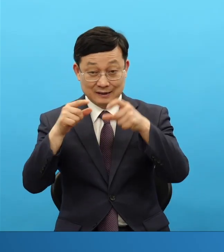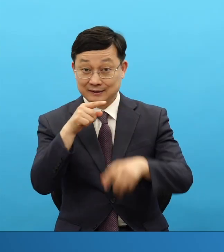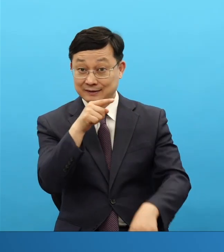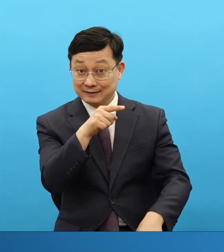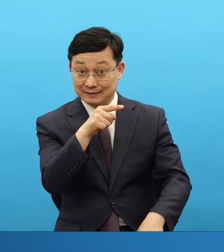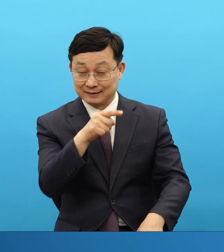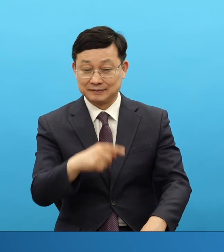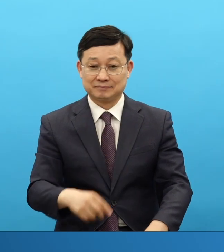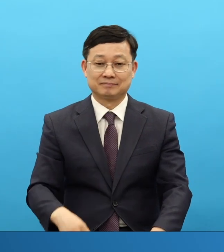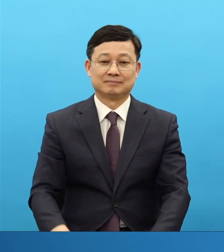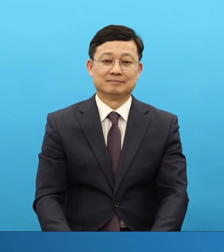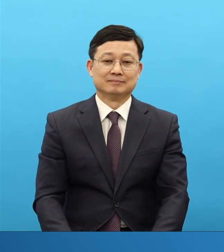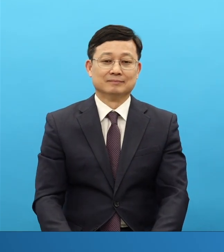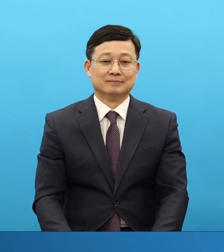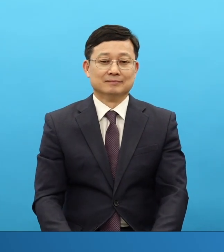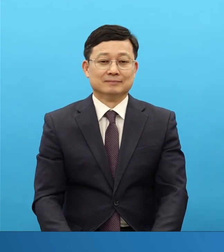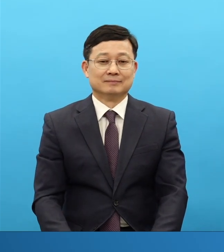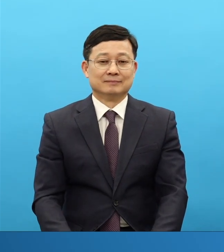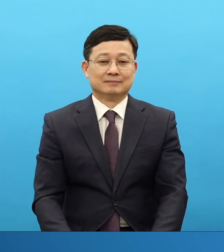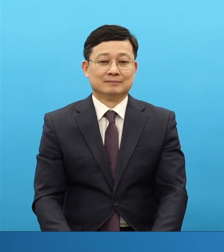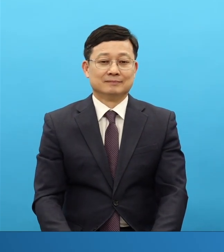know.